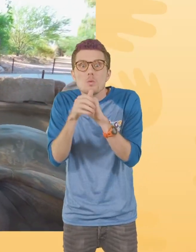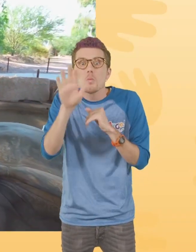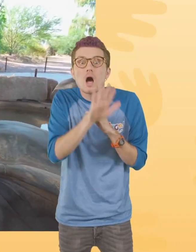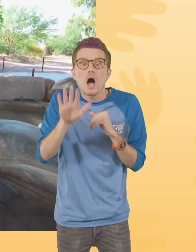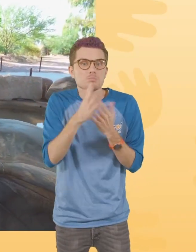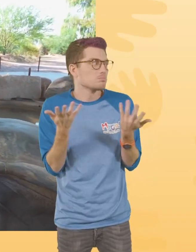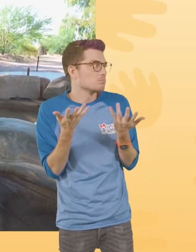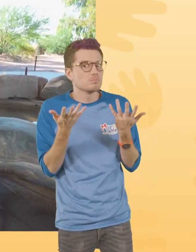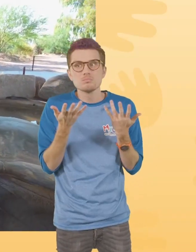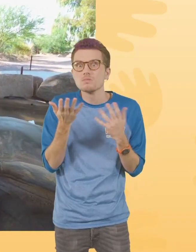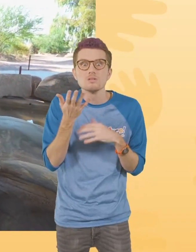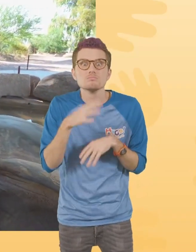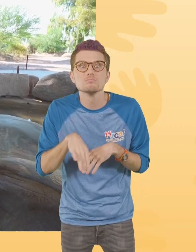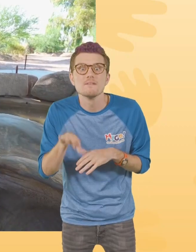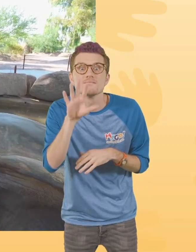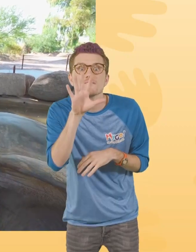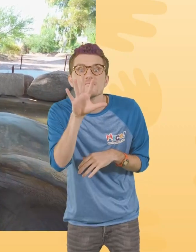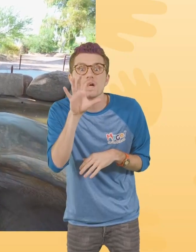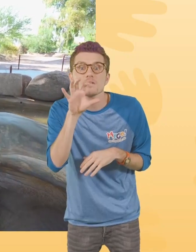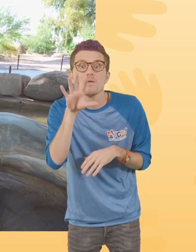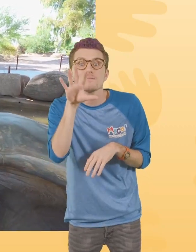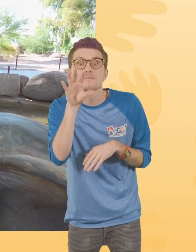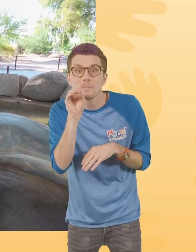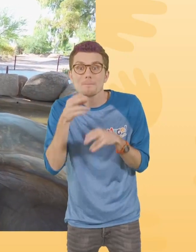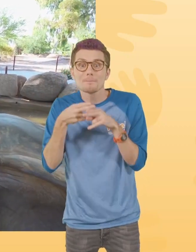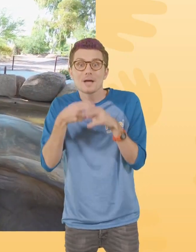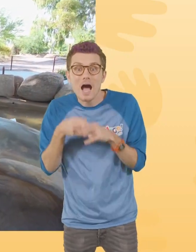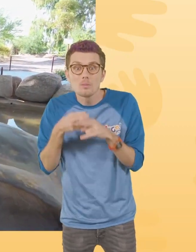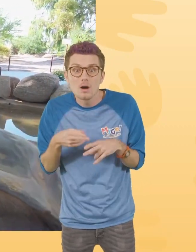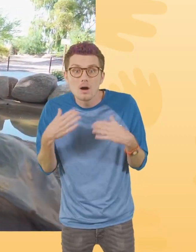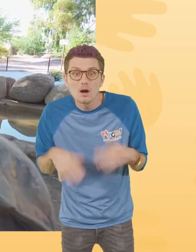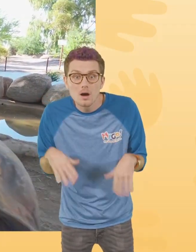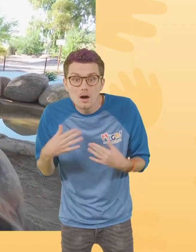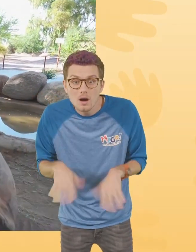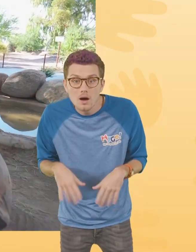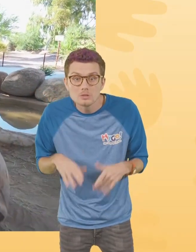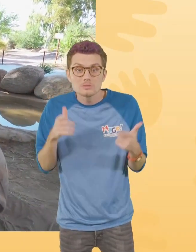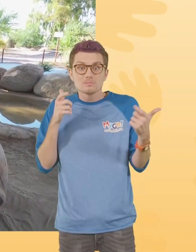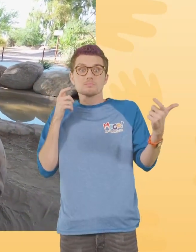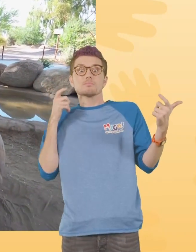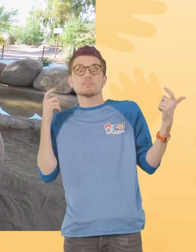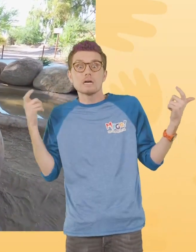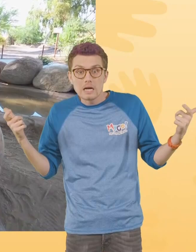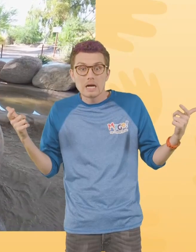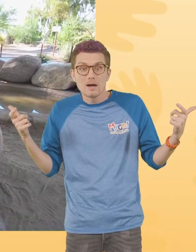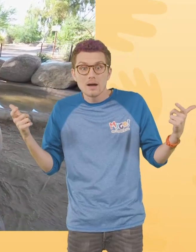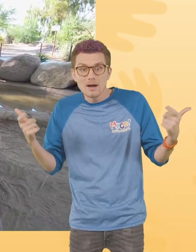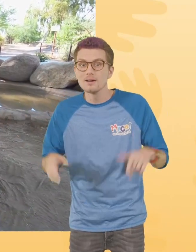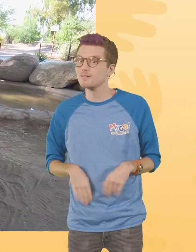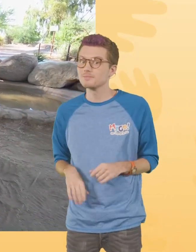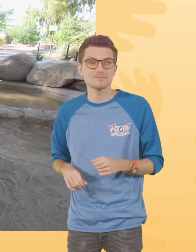Oh, there you go. Whoa, this tortoise is about